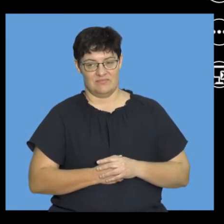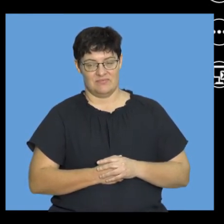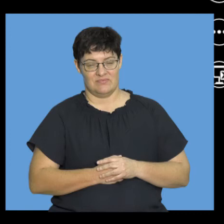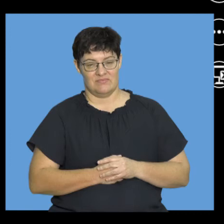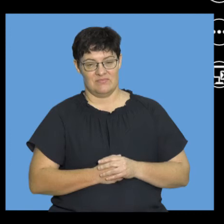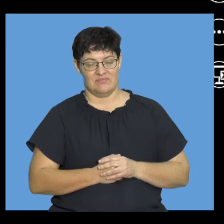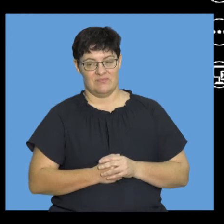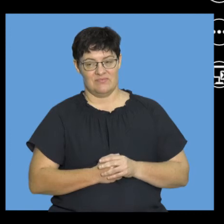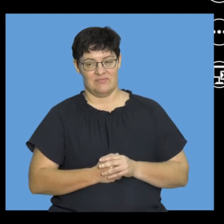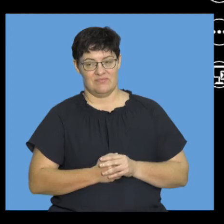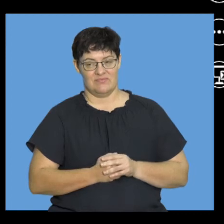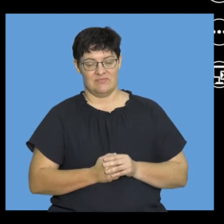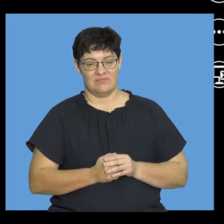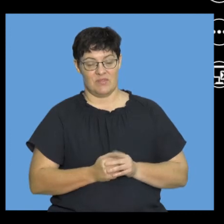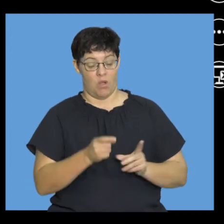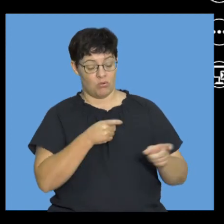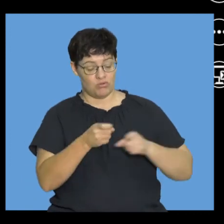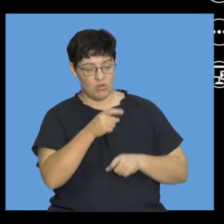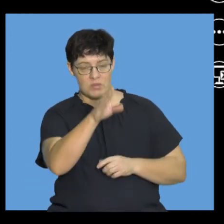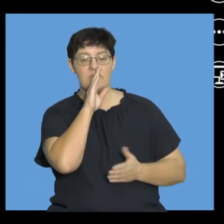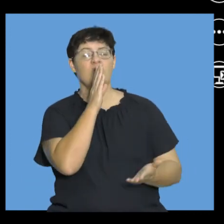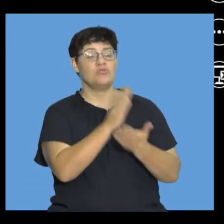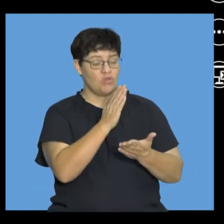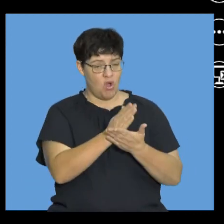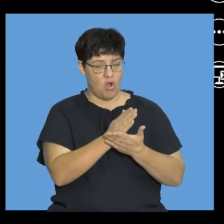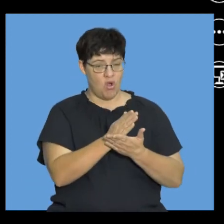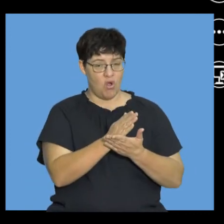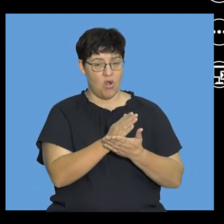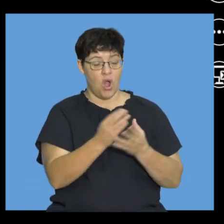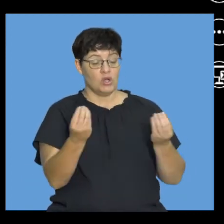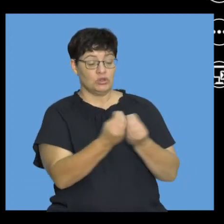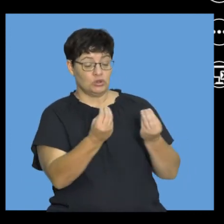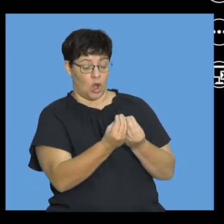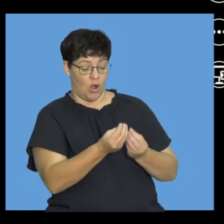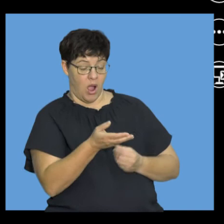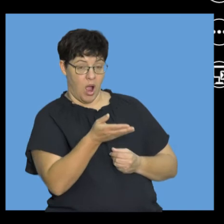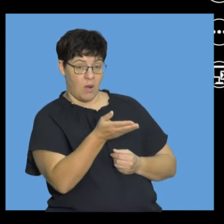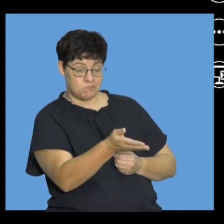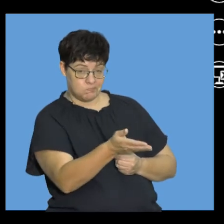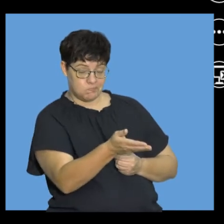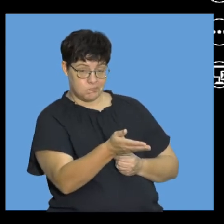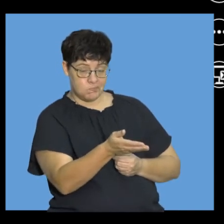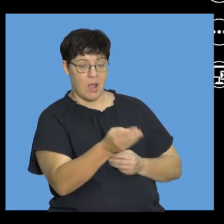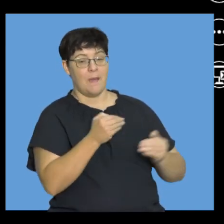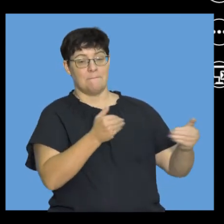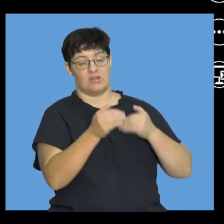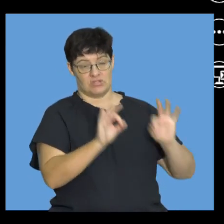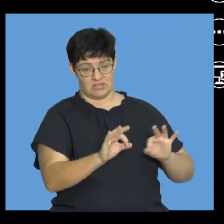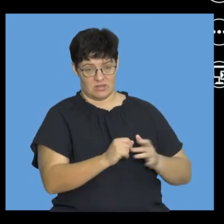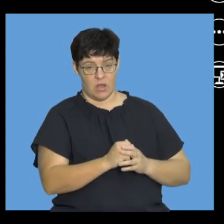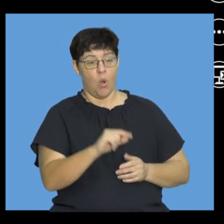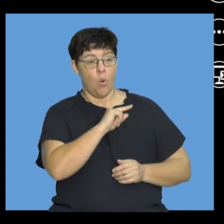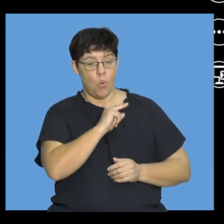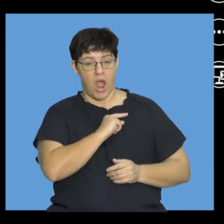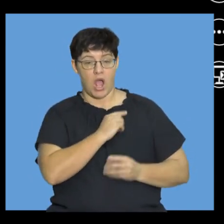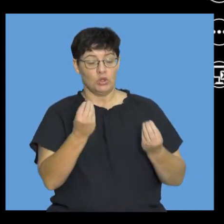When we're controlling, make sure that management of stock on hand so that cash is not tied up